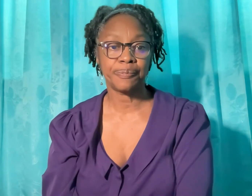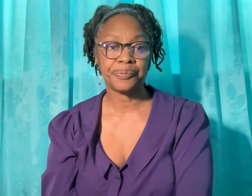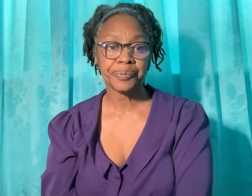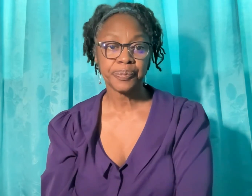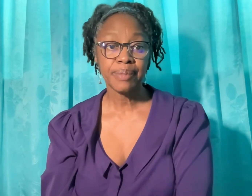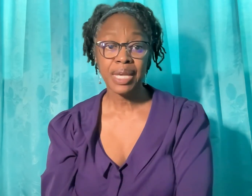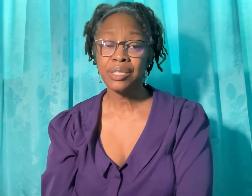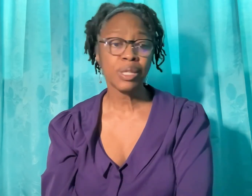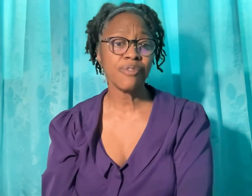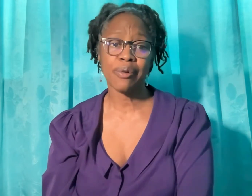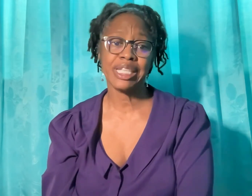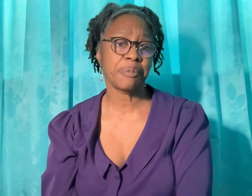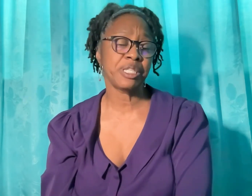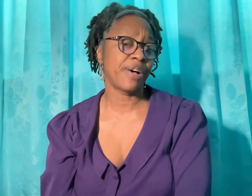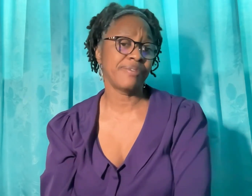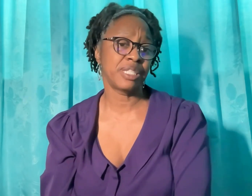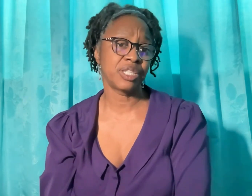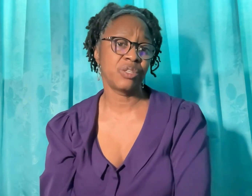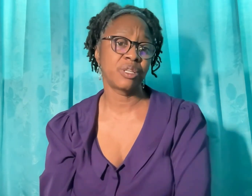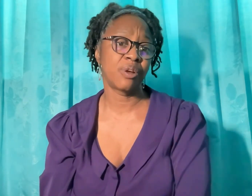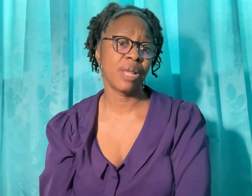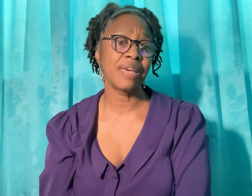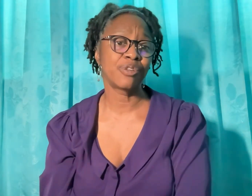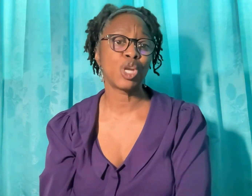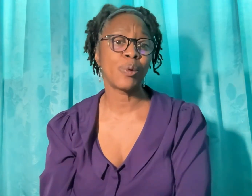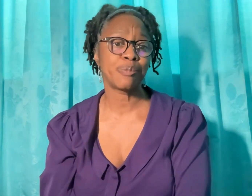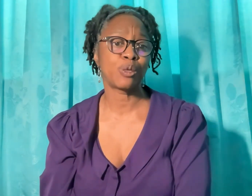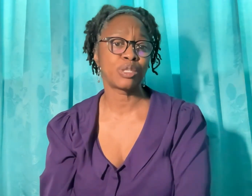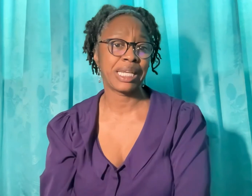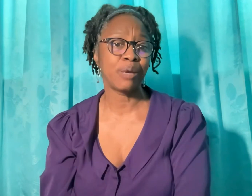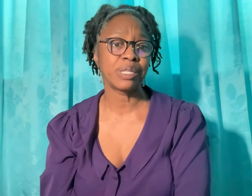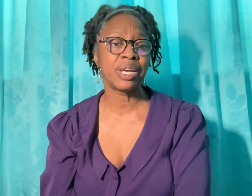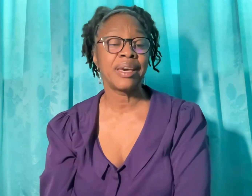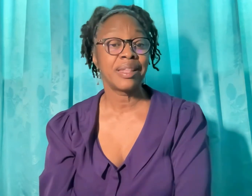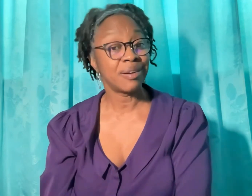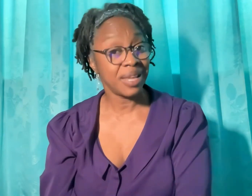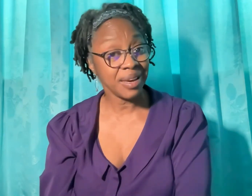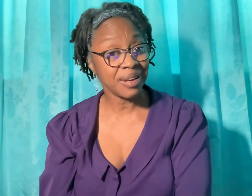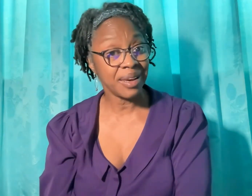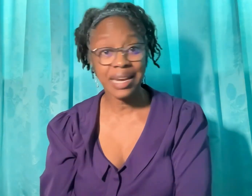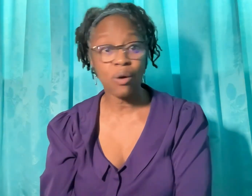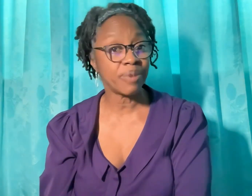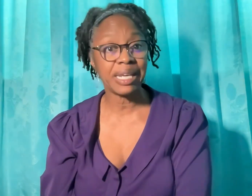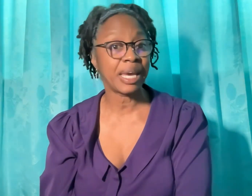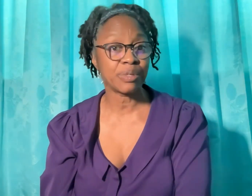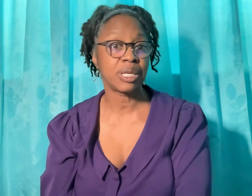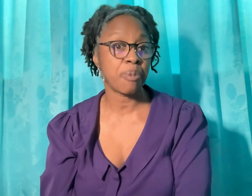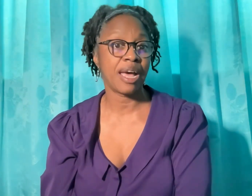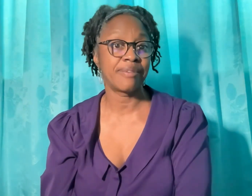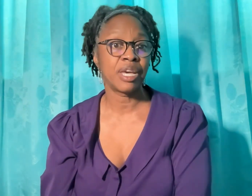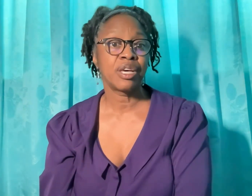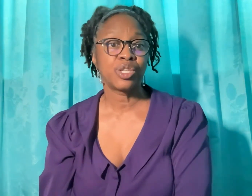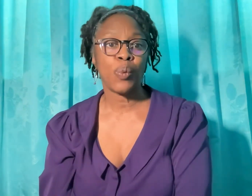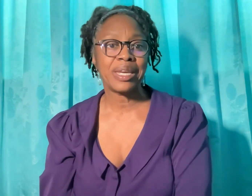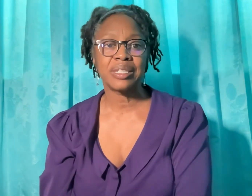old. And so they've already spent 5 to 6 years of their life with no exposure to language. They're then now already language